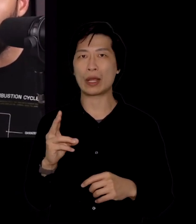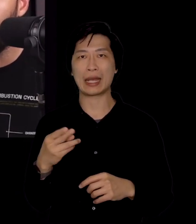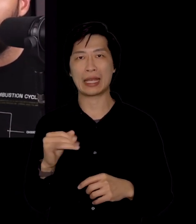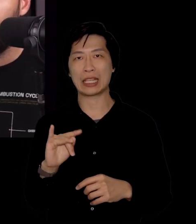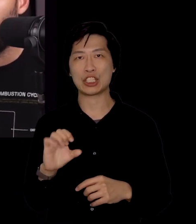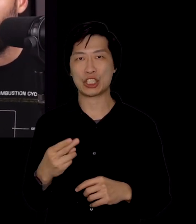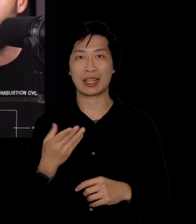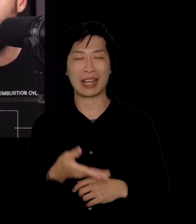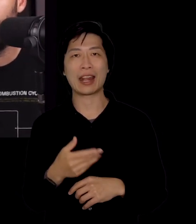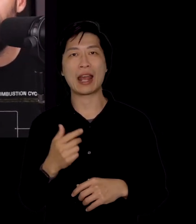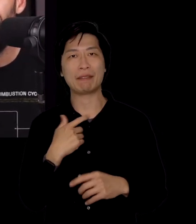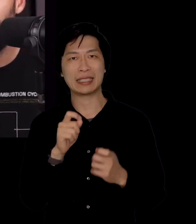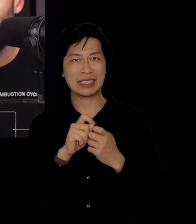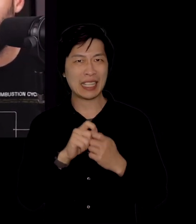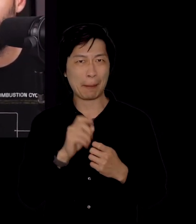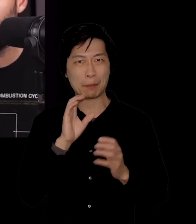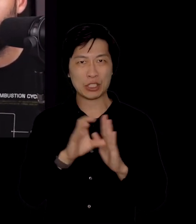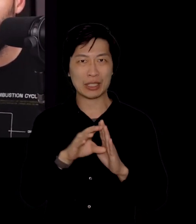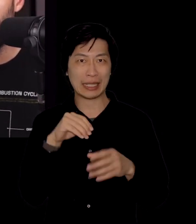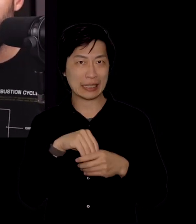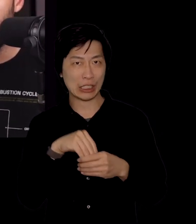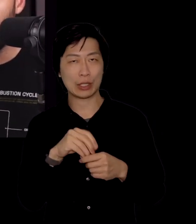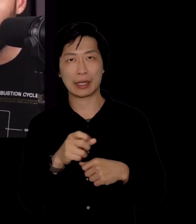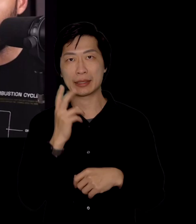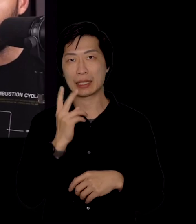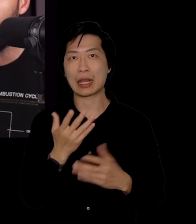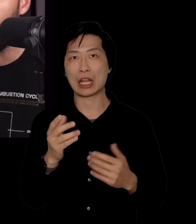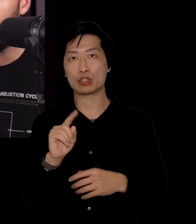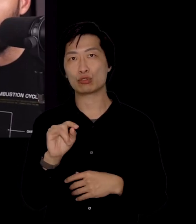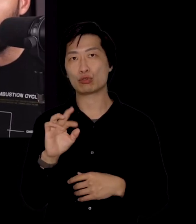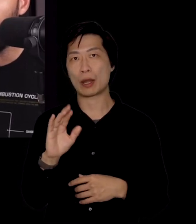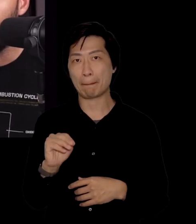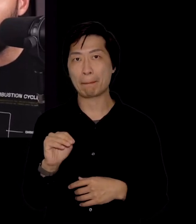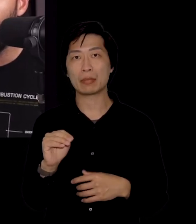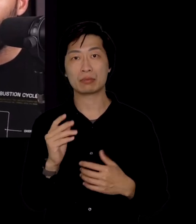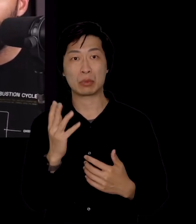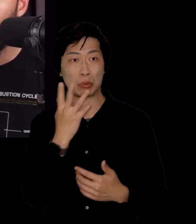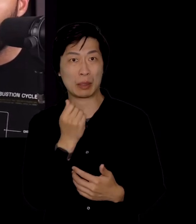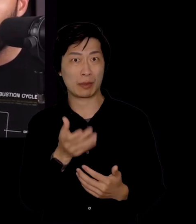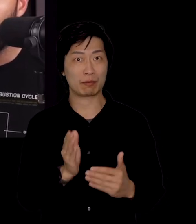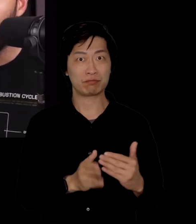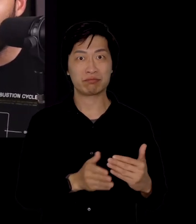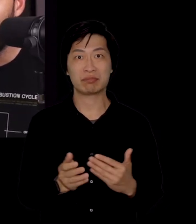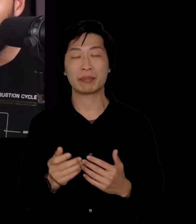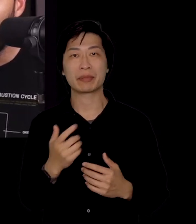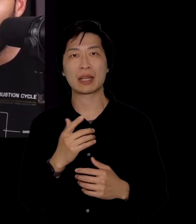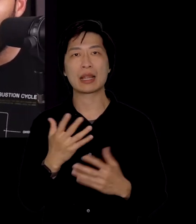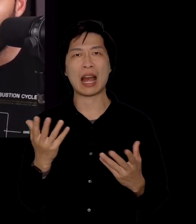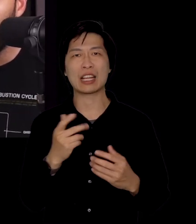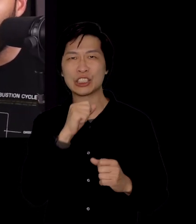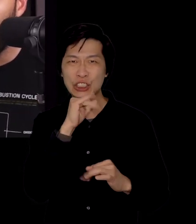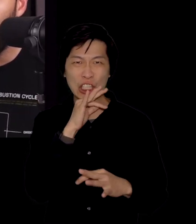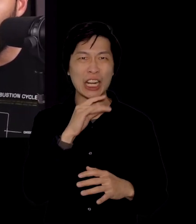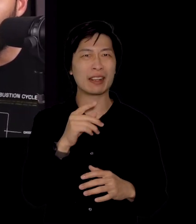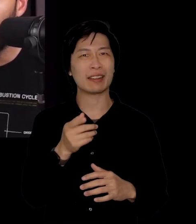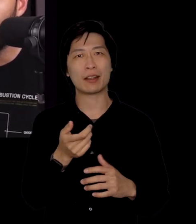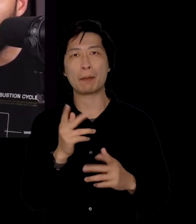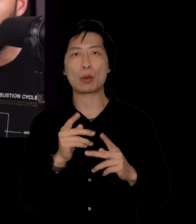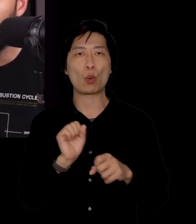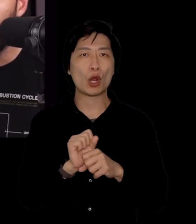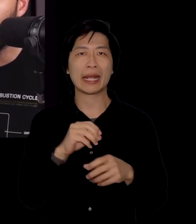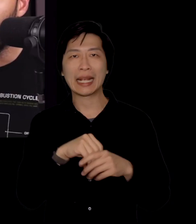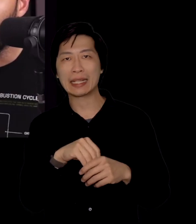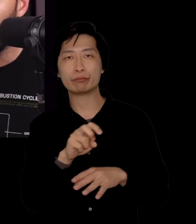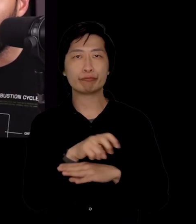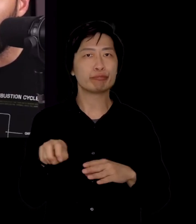as well. Then you have some detailed pictures from the interior. You can see a lot of the trim. Looks to be pretty done. A lot of grime and dirt and stuff